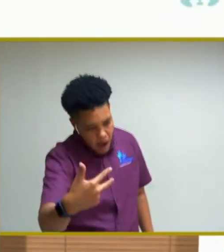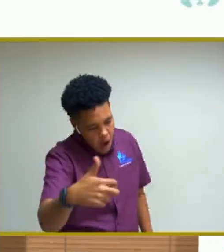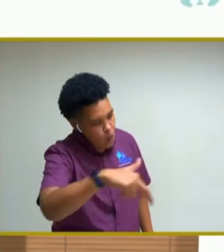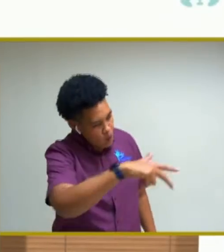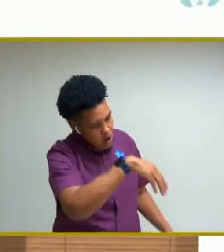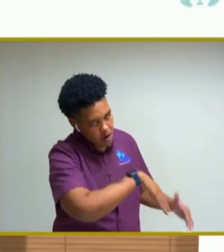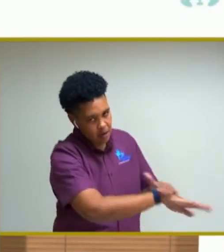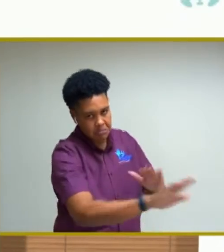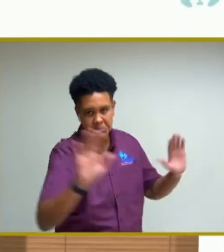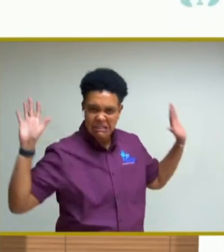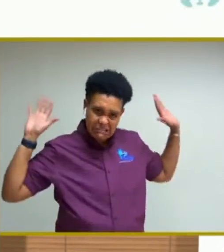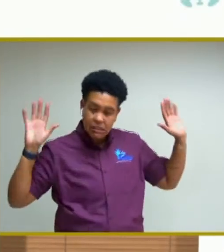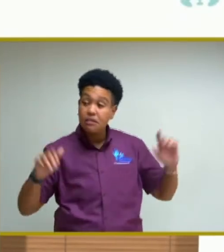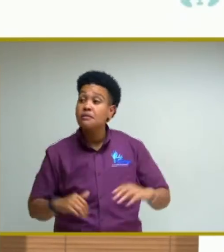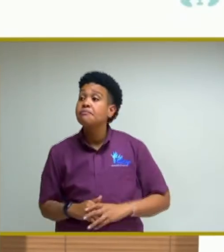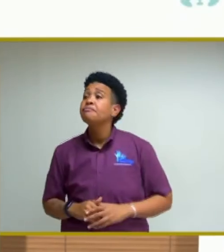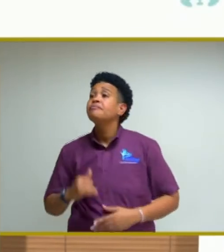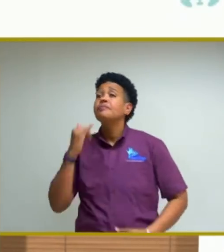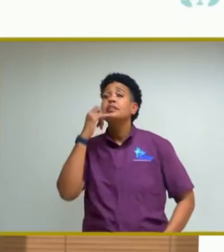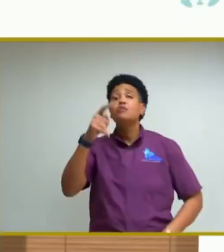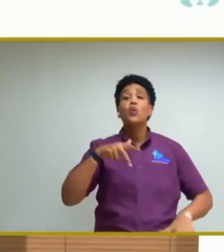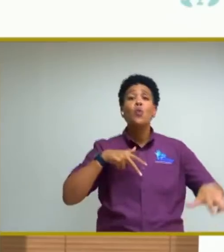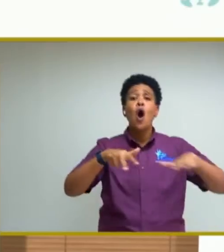Next. If you walk,